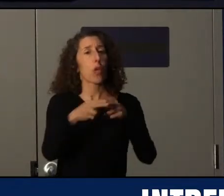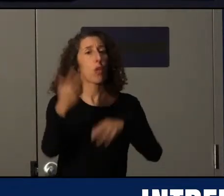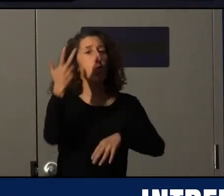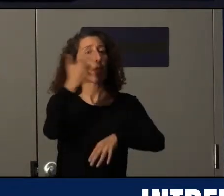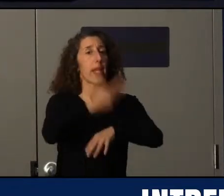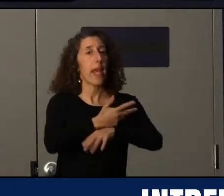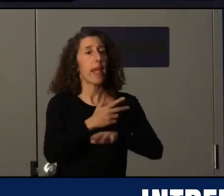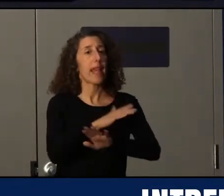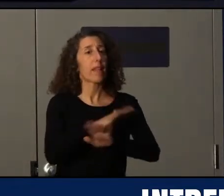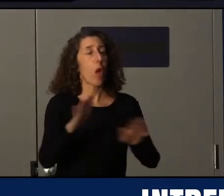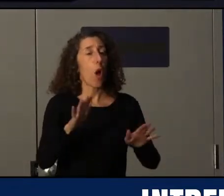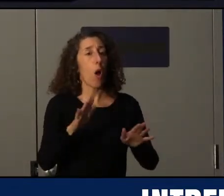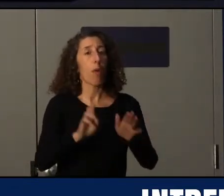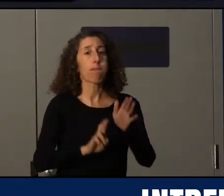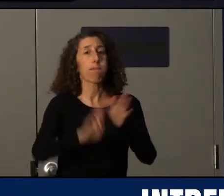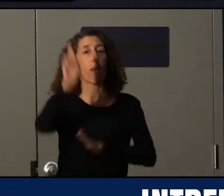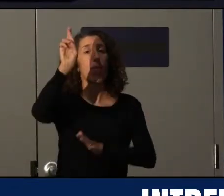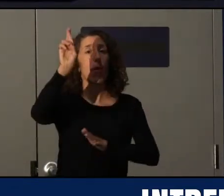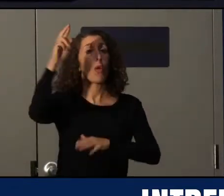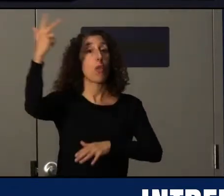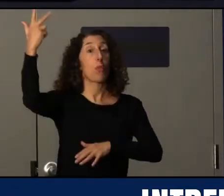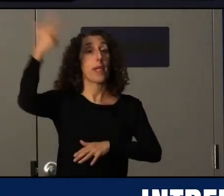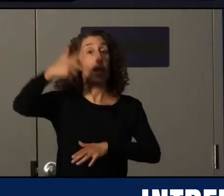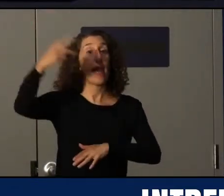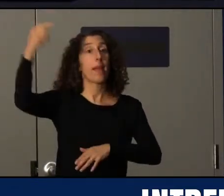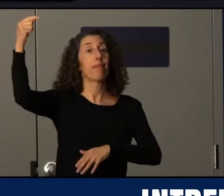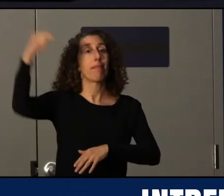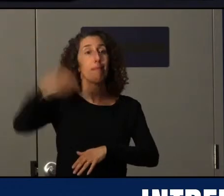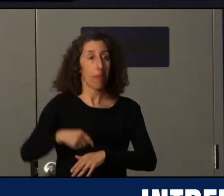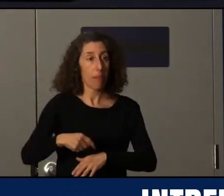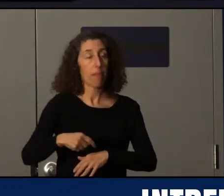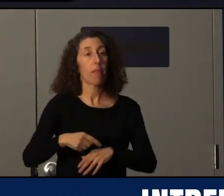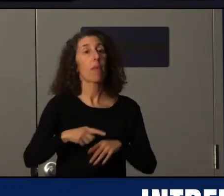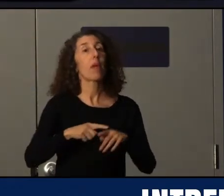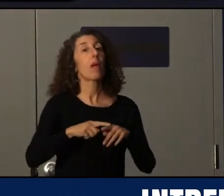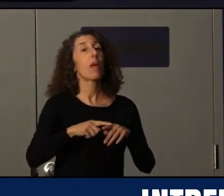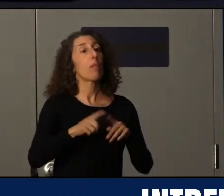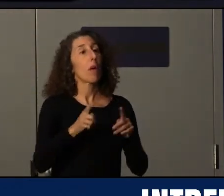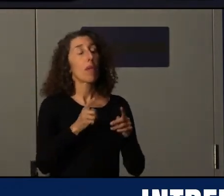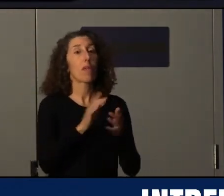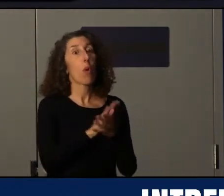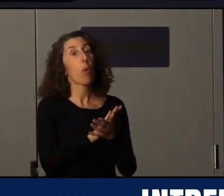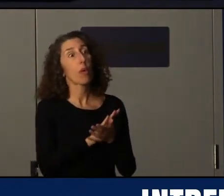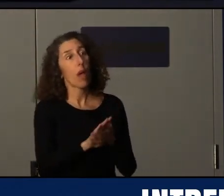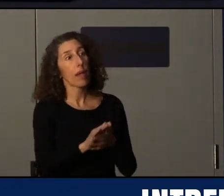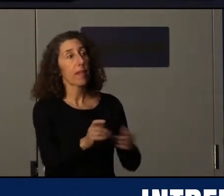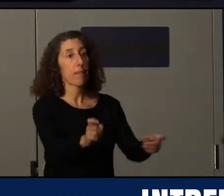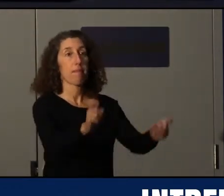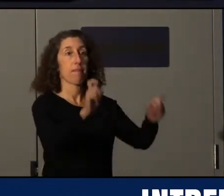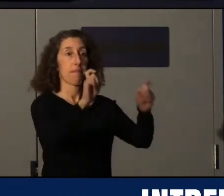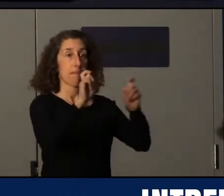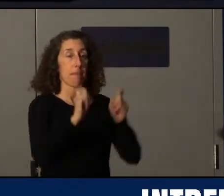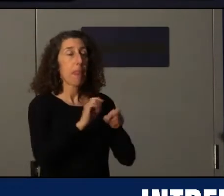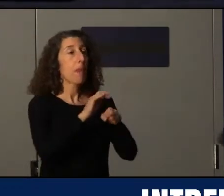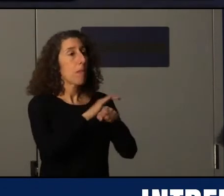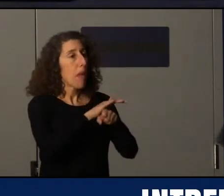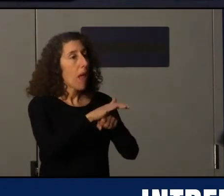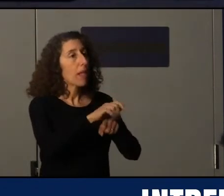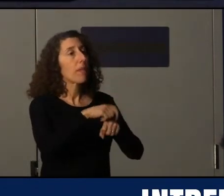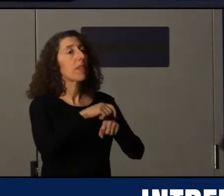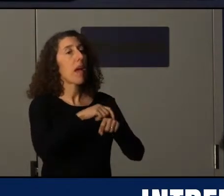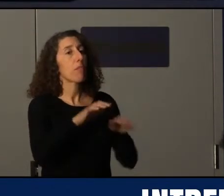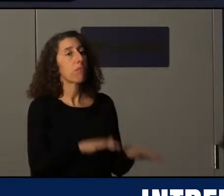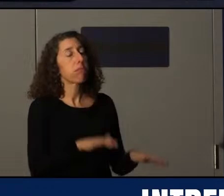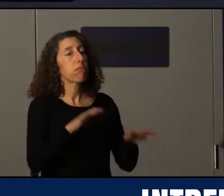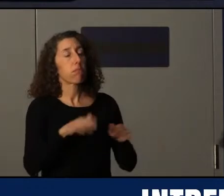crew members, it takes hours to do that, and they gave me the space to be able to take. And then I also drew